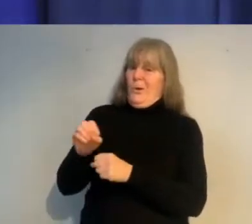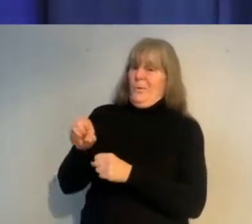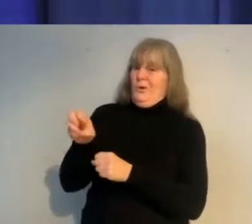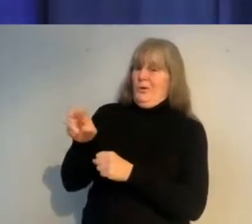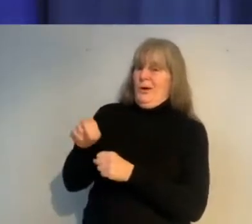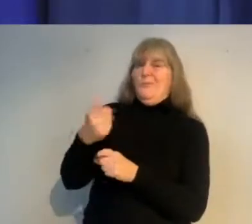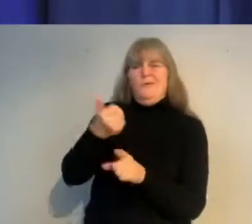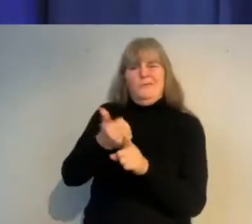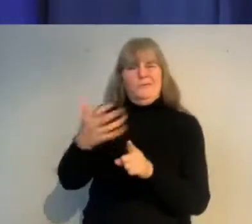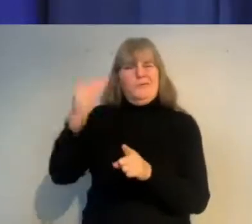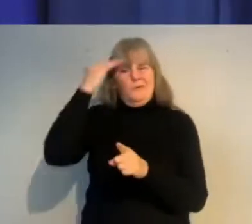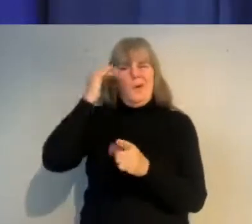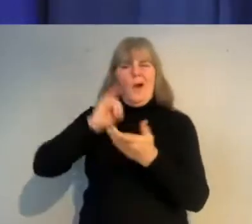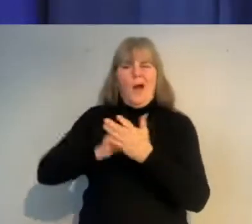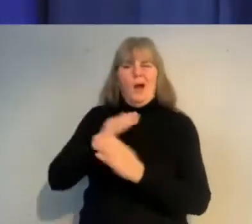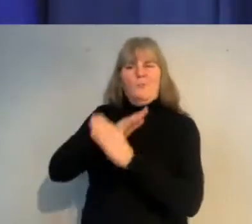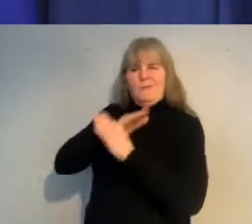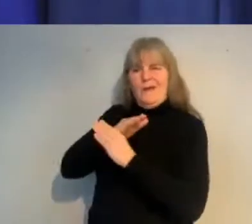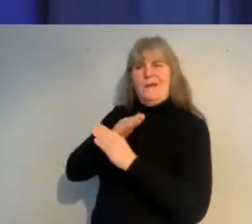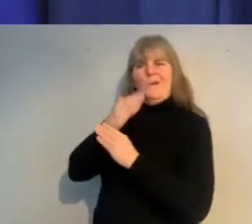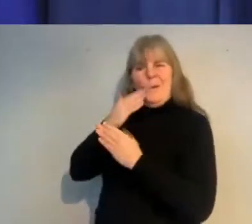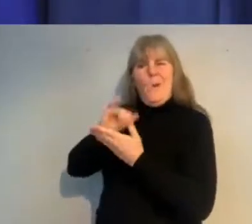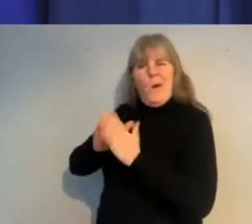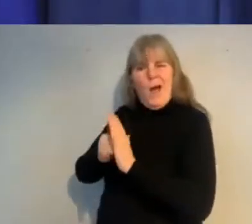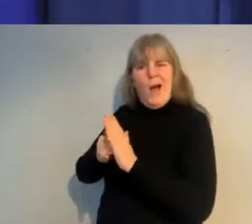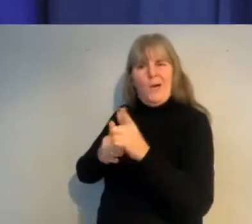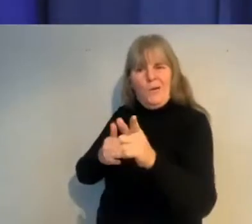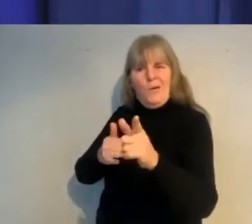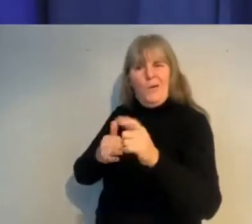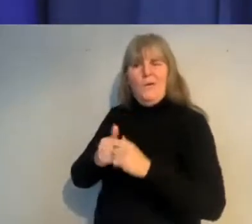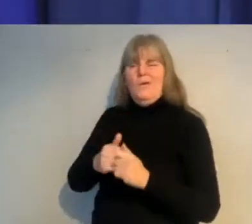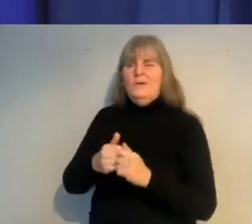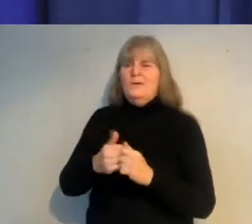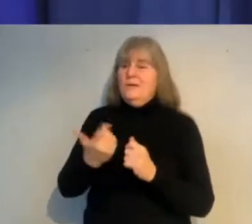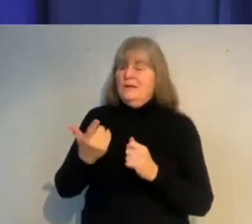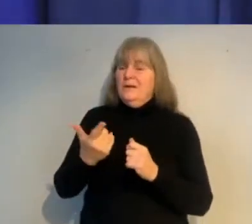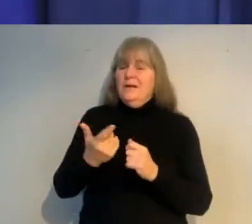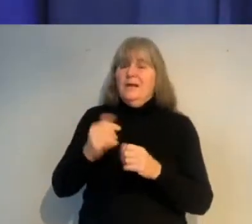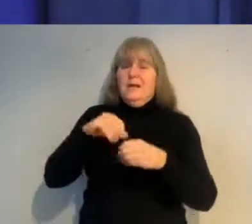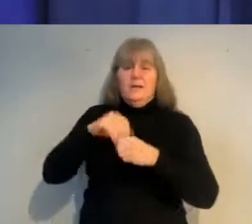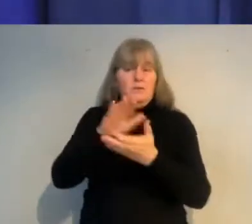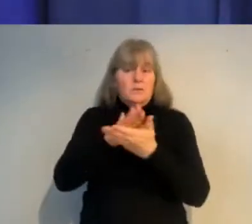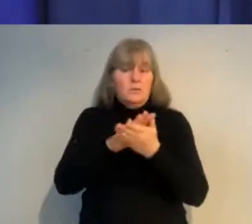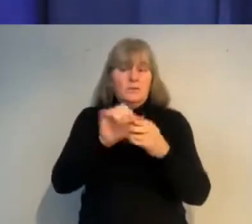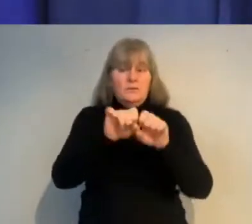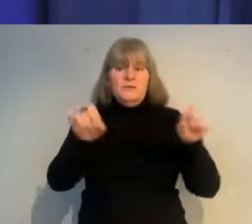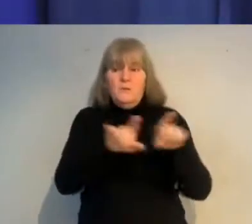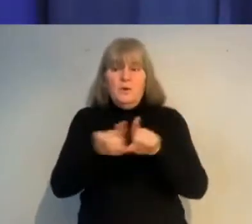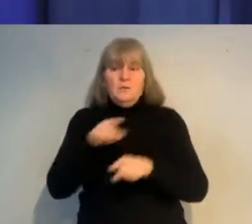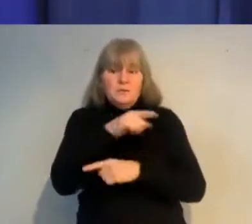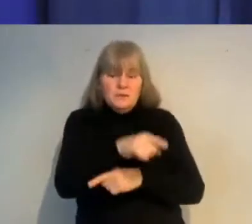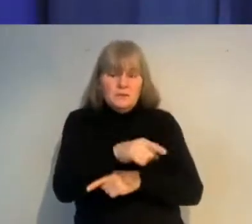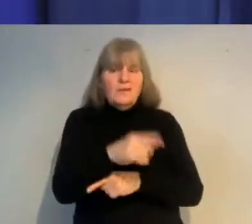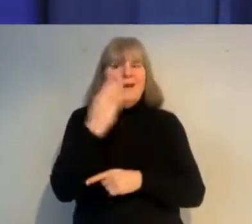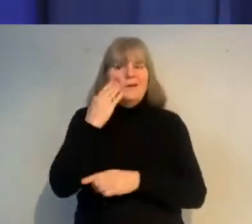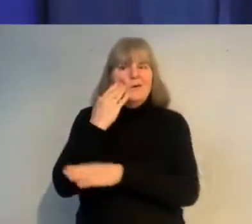prevent it from spreading. This includes in our school systems as well. I know that many parents